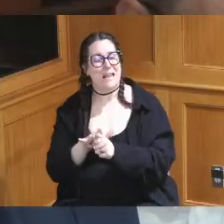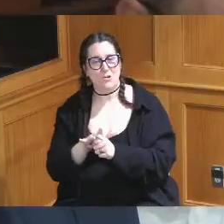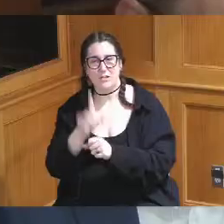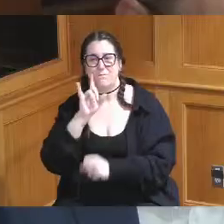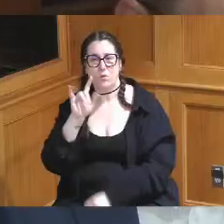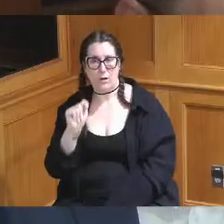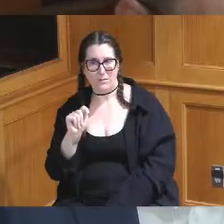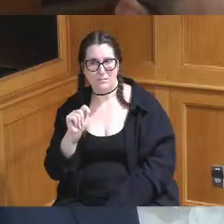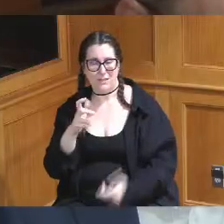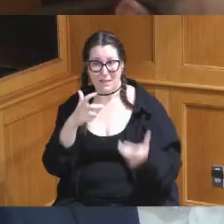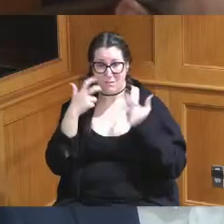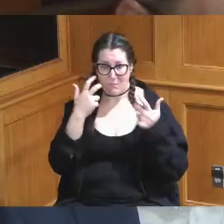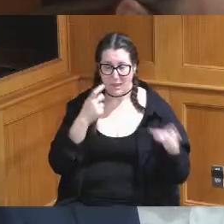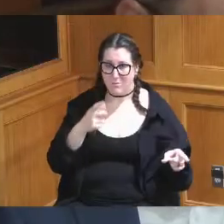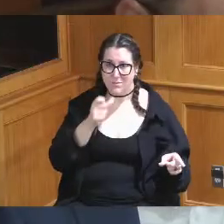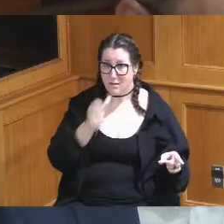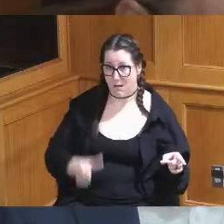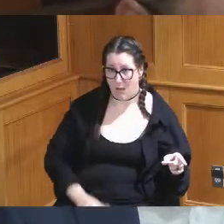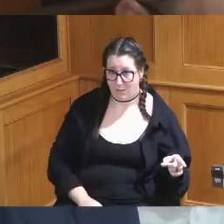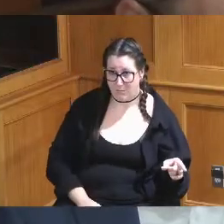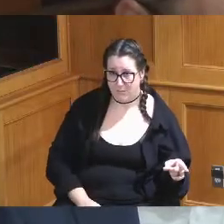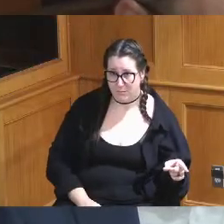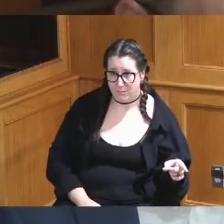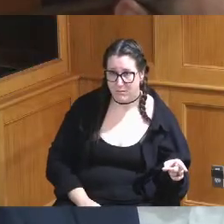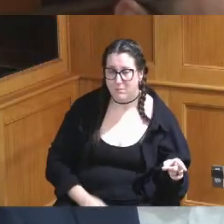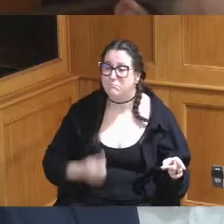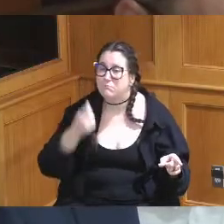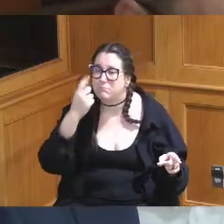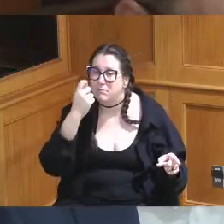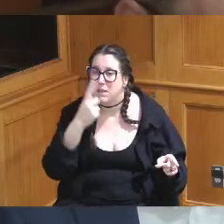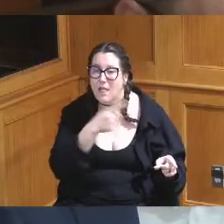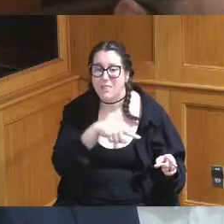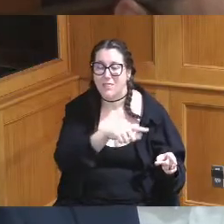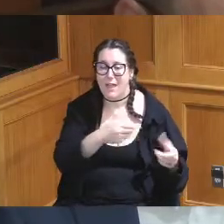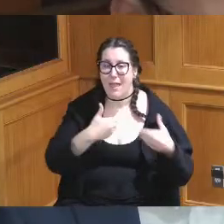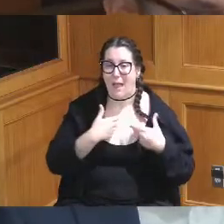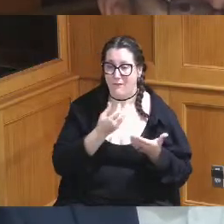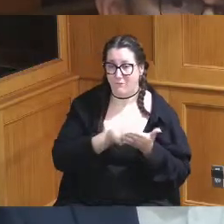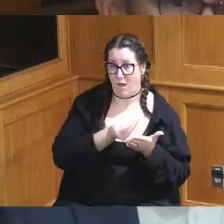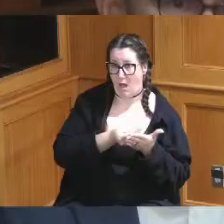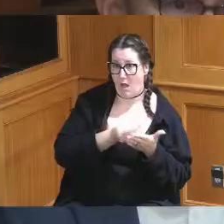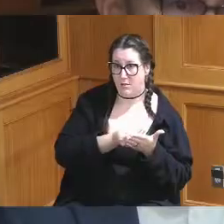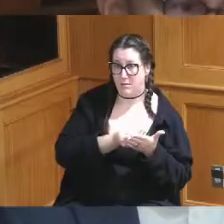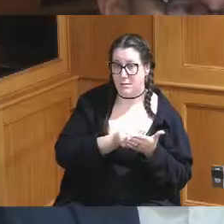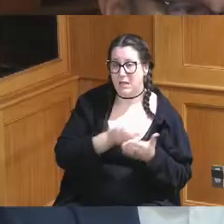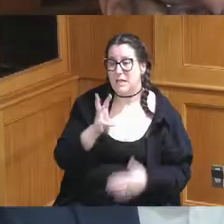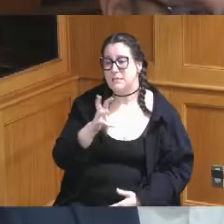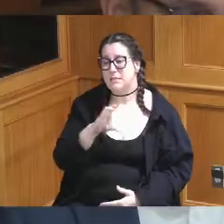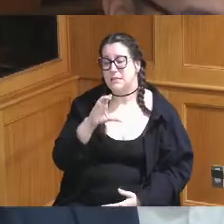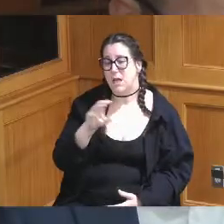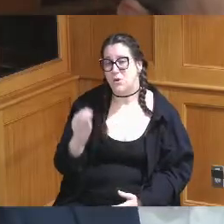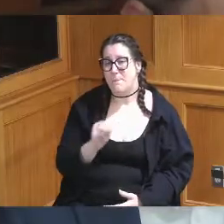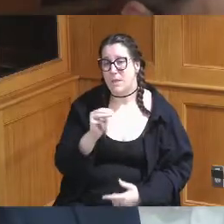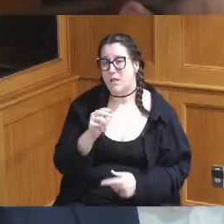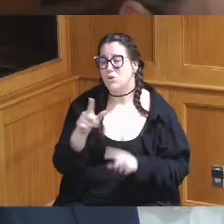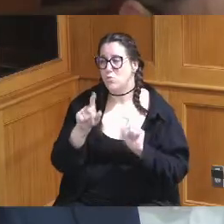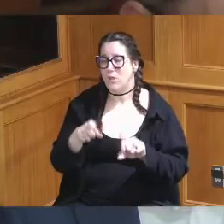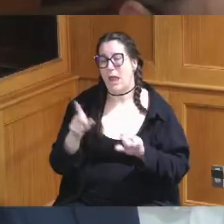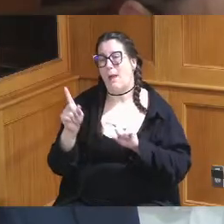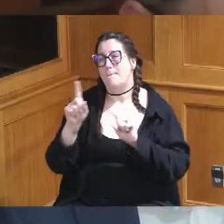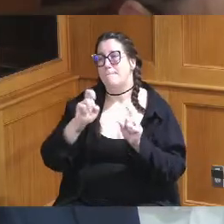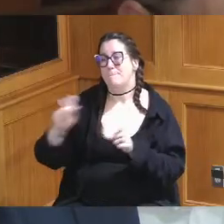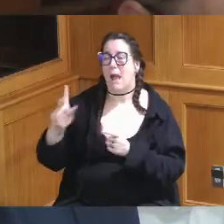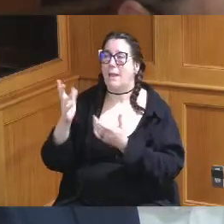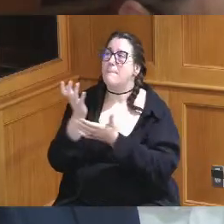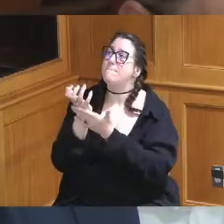Cincinnati Bengals are not guaranteed. Now they have a fund. They said after we take the $600 million, you all can come back and beg.